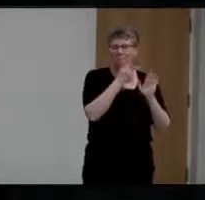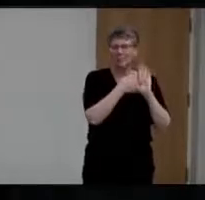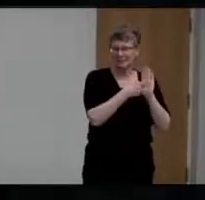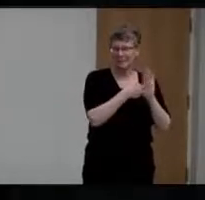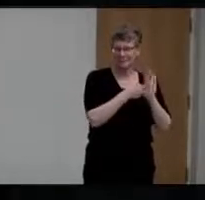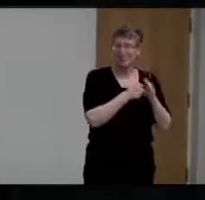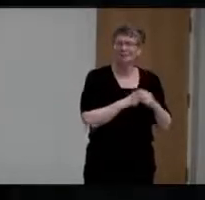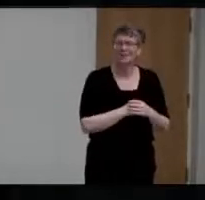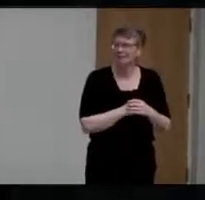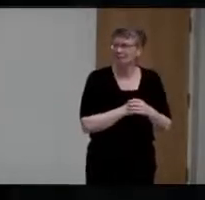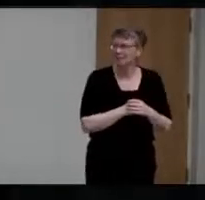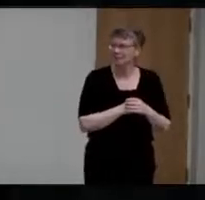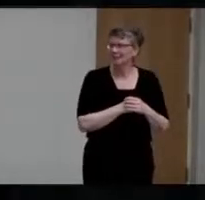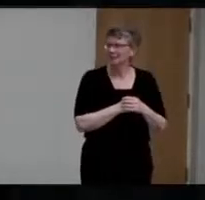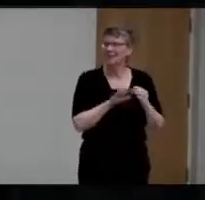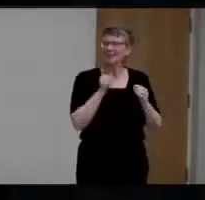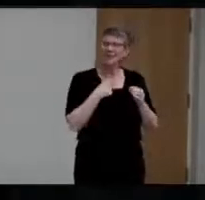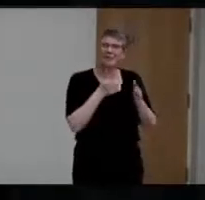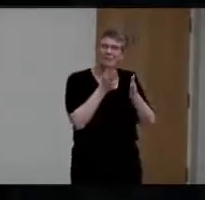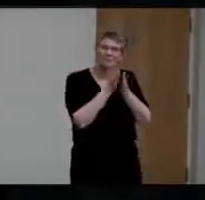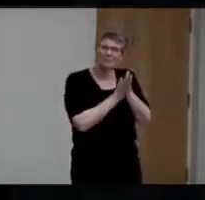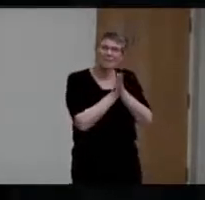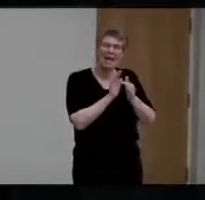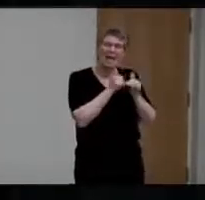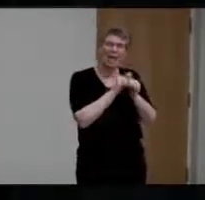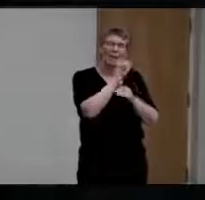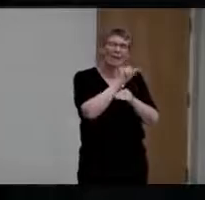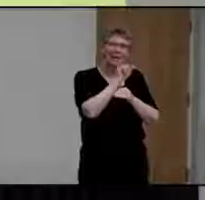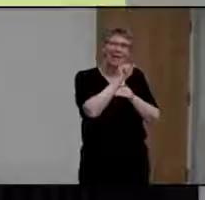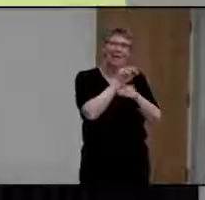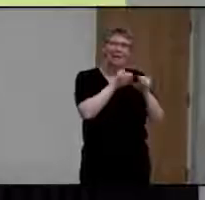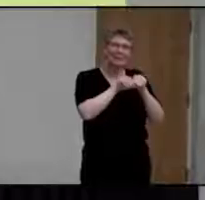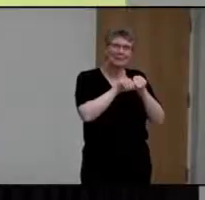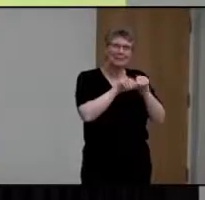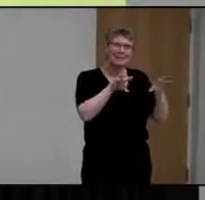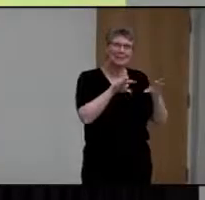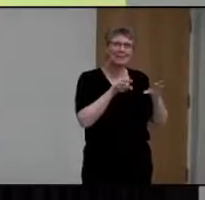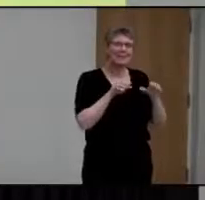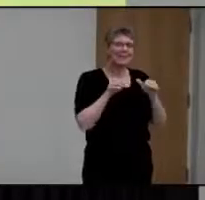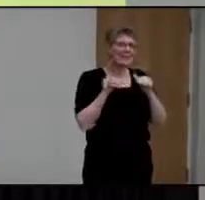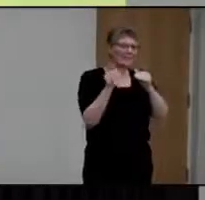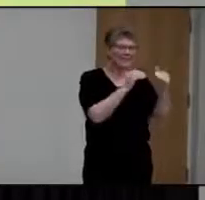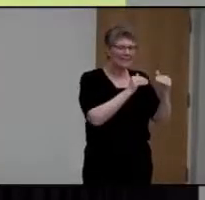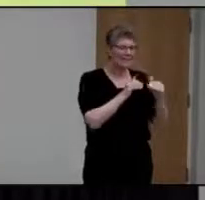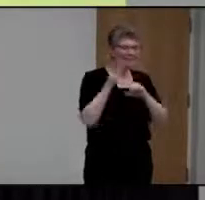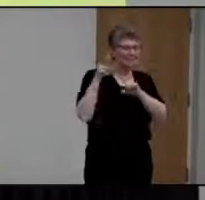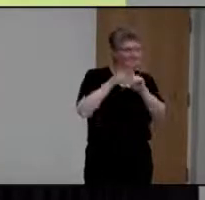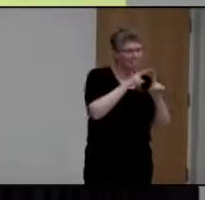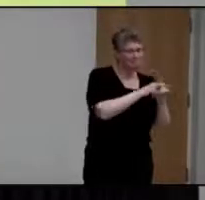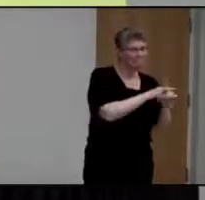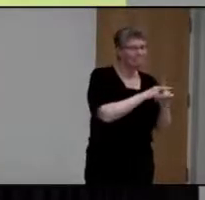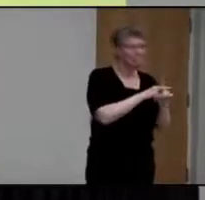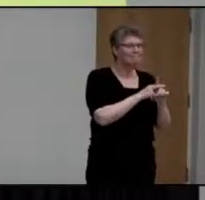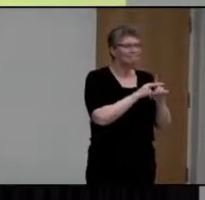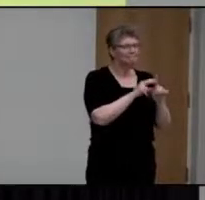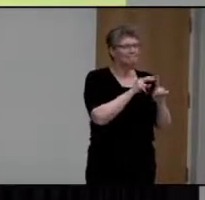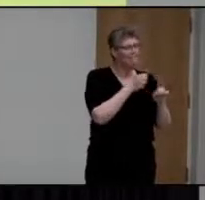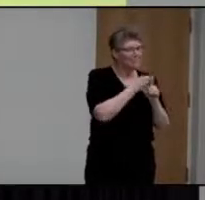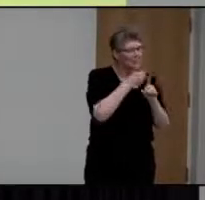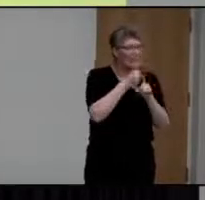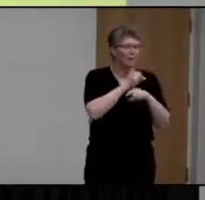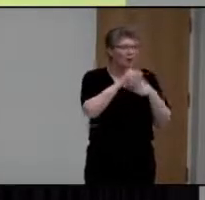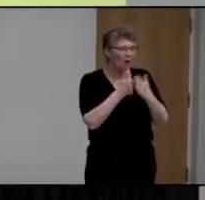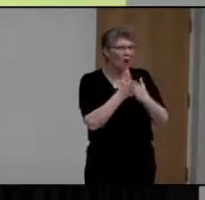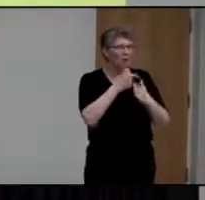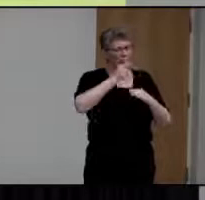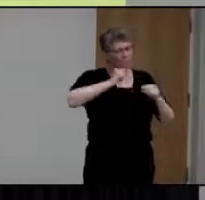So that's what I'm super interested in, how it gets distributed. I do want to encourage all four of you to feel free to engage with one another. Let's treat